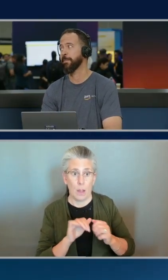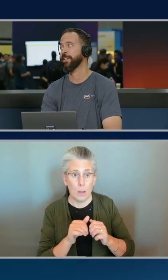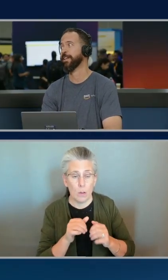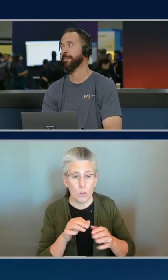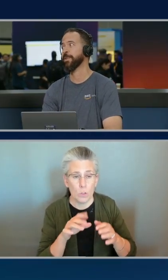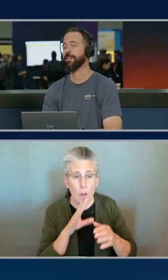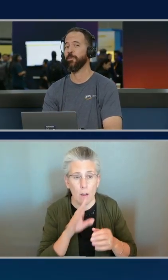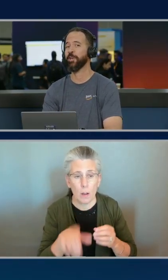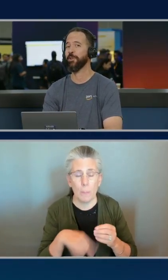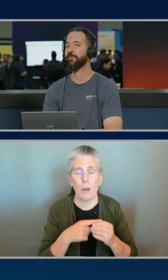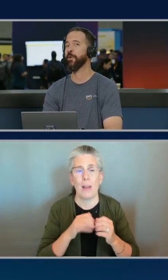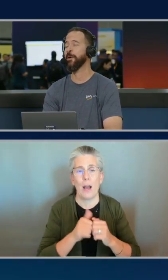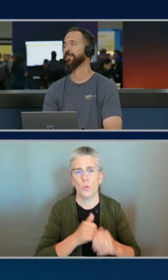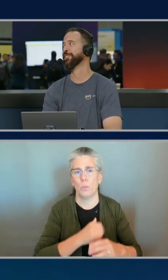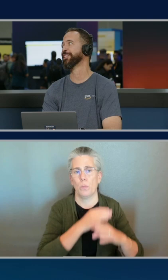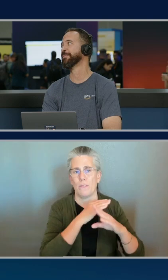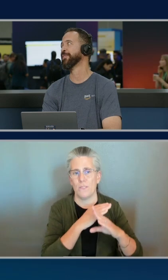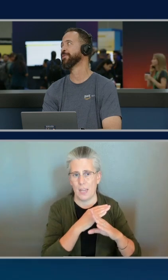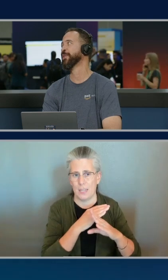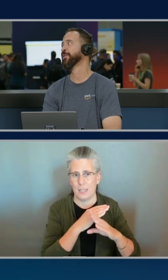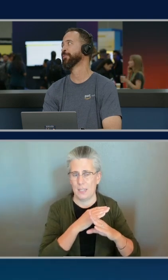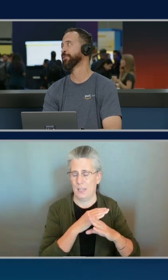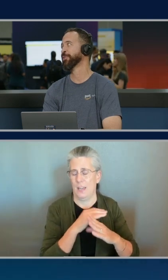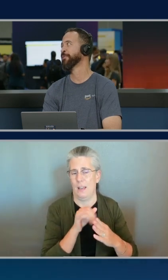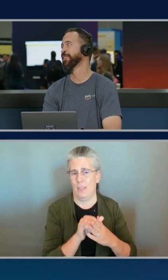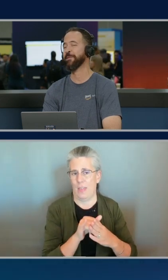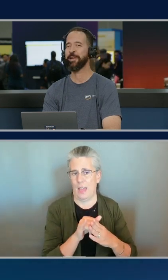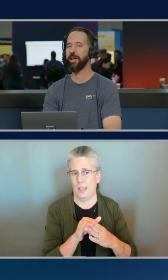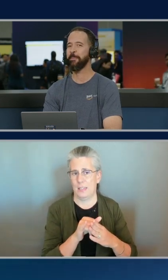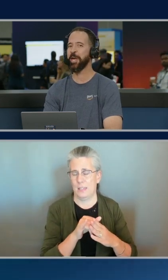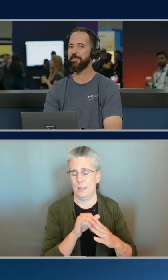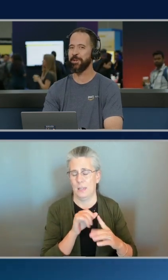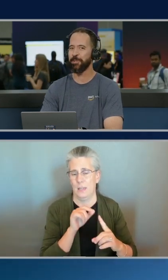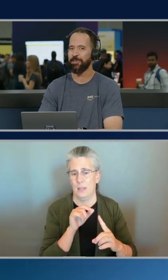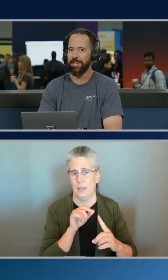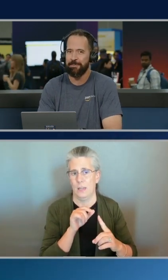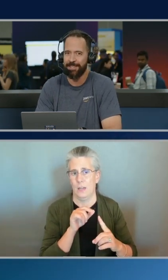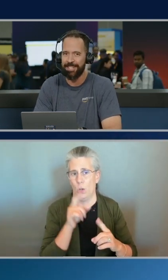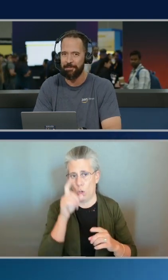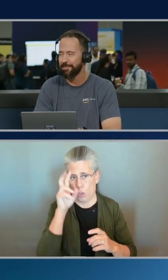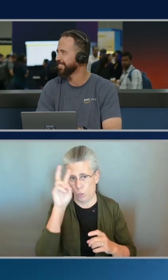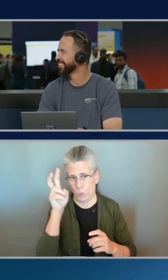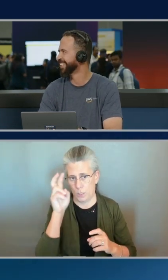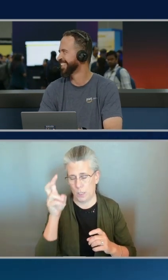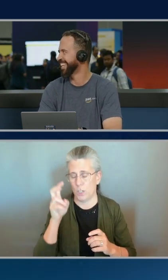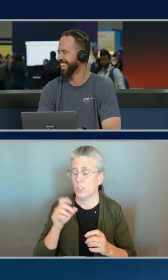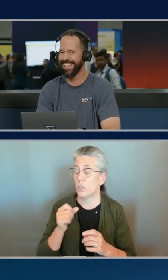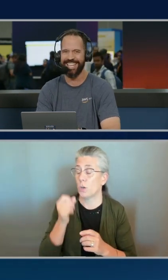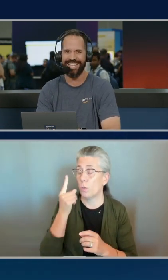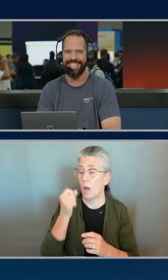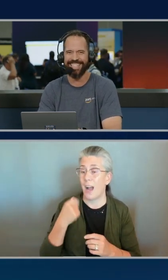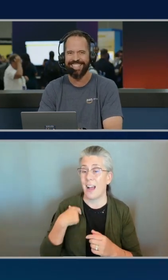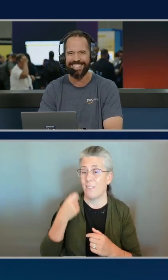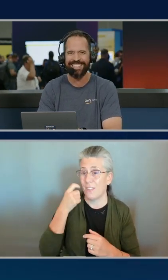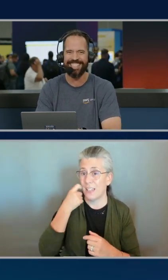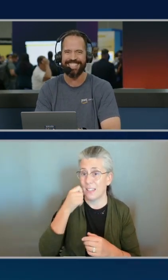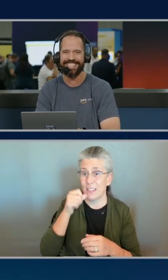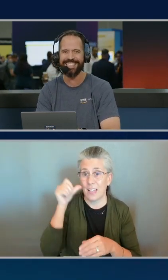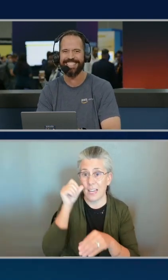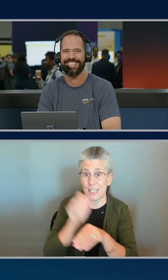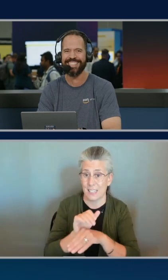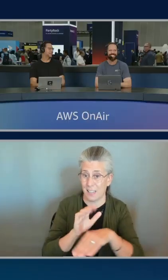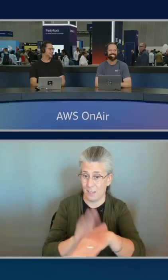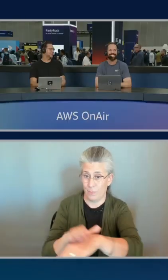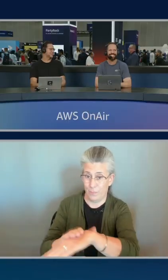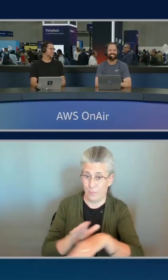hallucination, I'm working on 4 hours of sleep and 2 cold brews, so hopefully I'm not up here hallucinating myself. Are